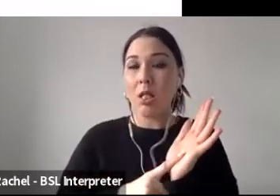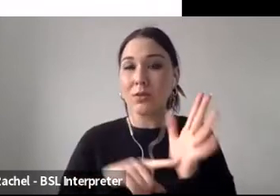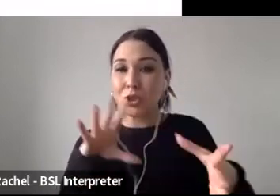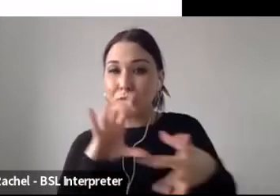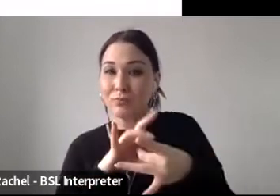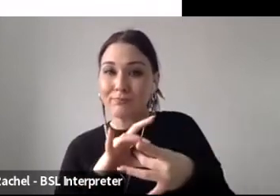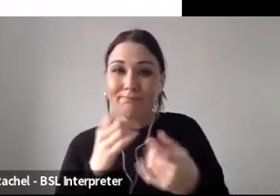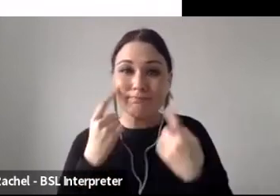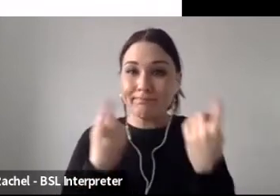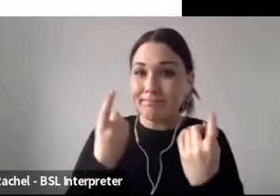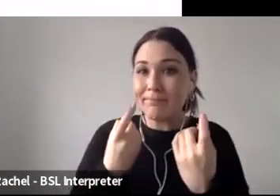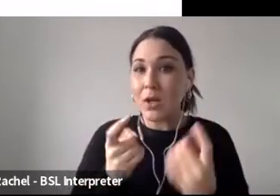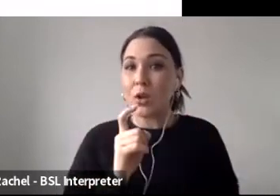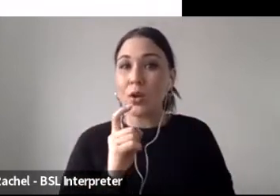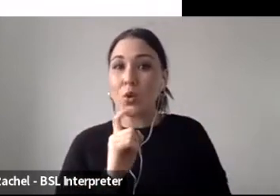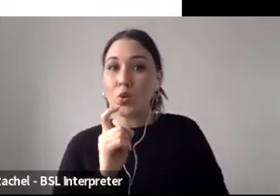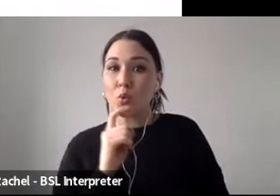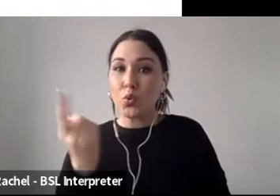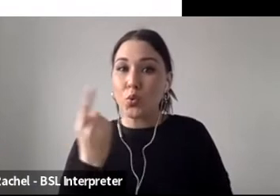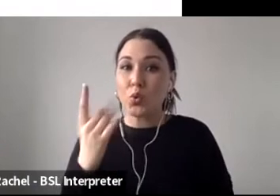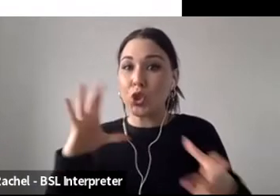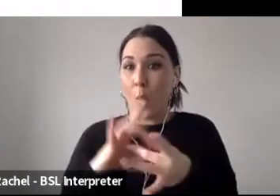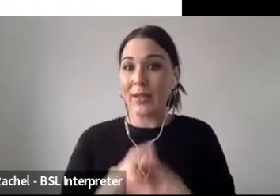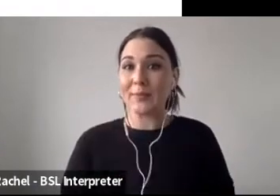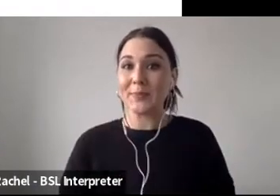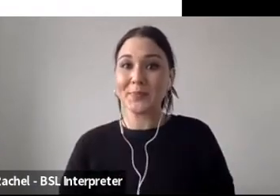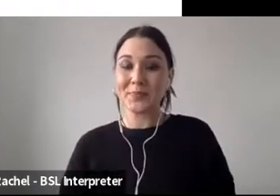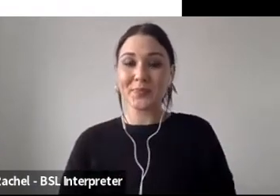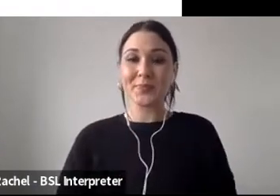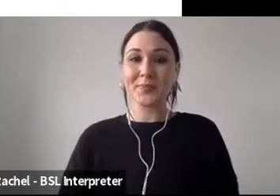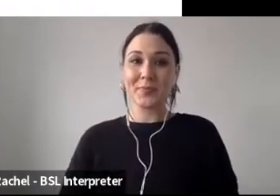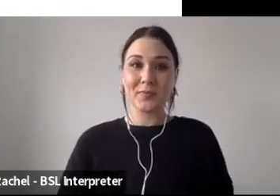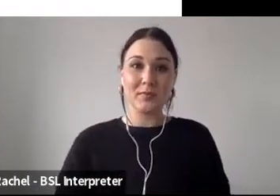today. So I'll just launch the poll now.